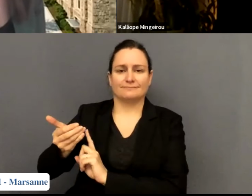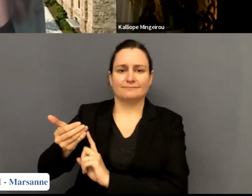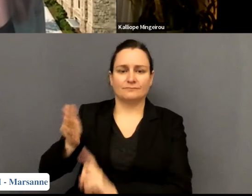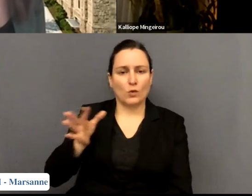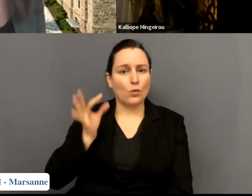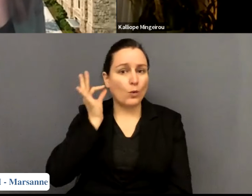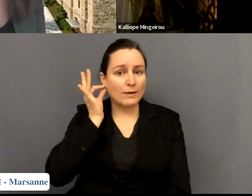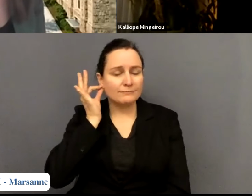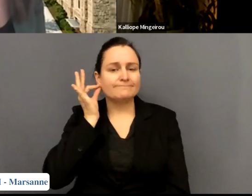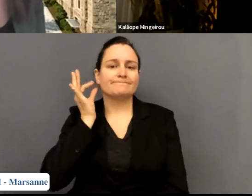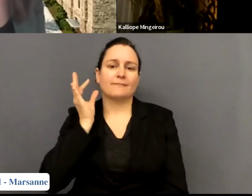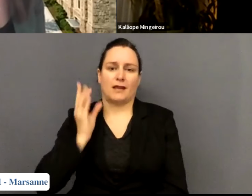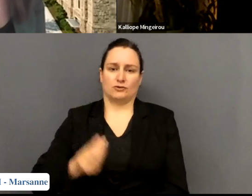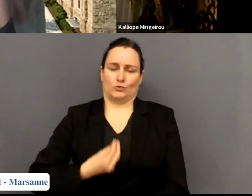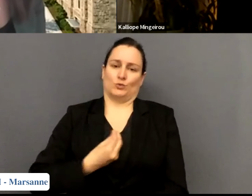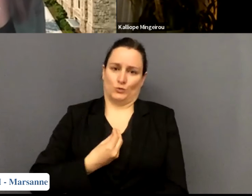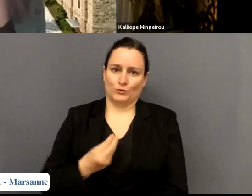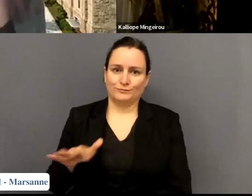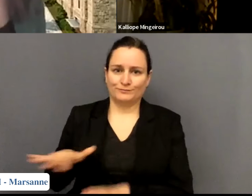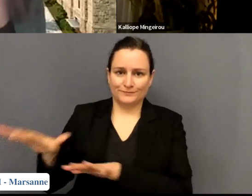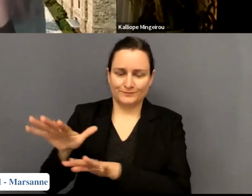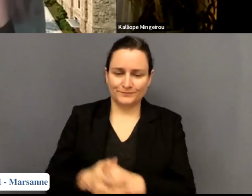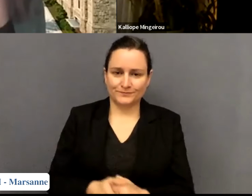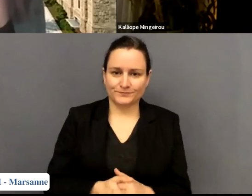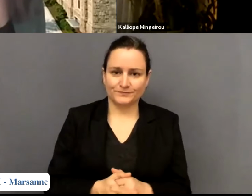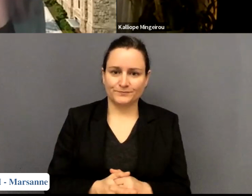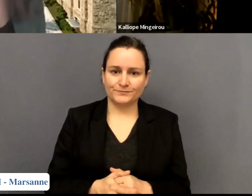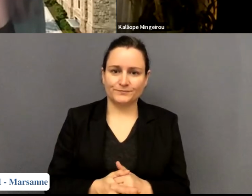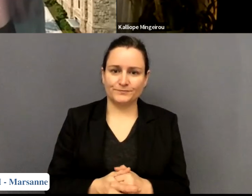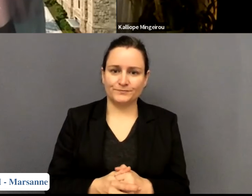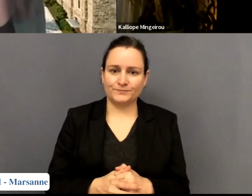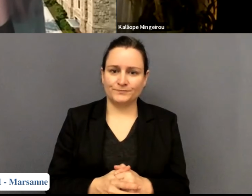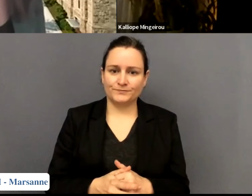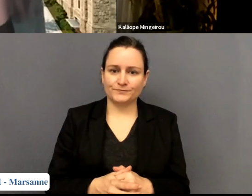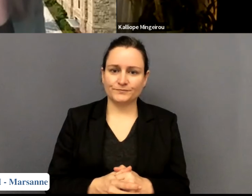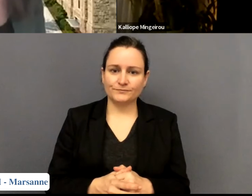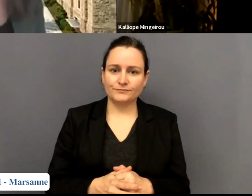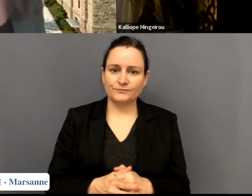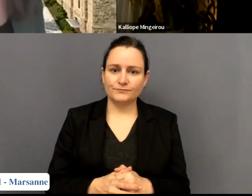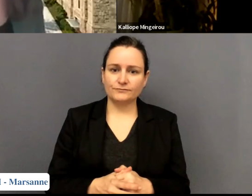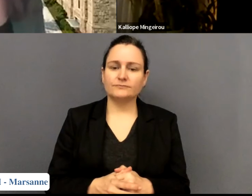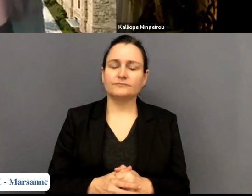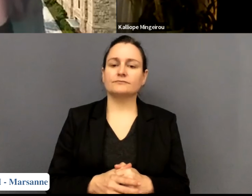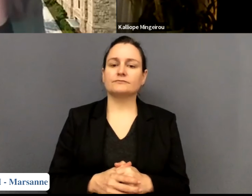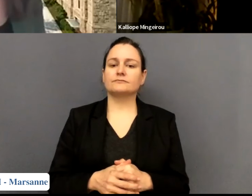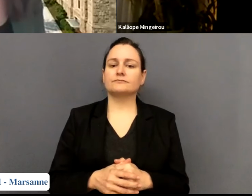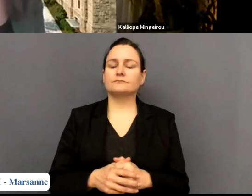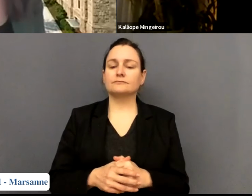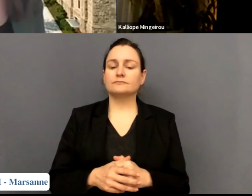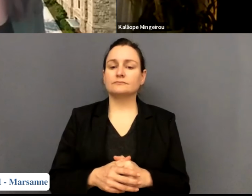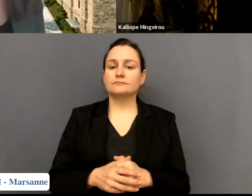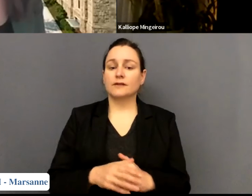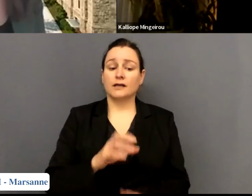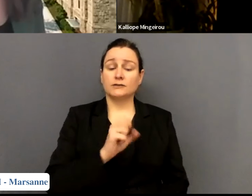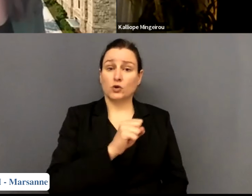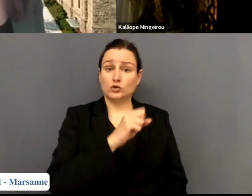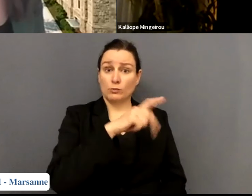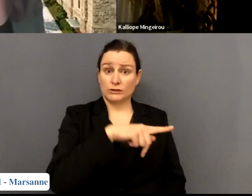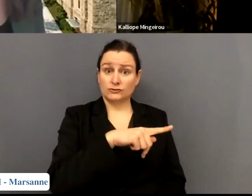we heard that they can really address social protection mechanisms, they can really address